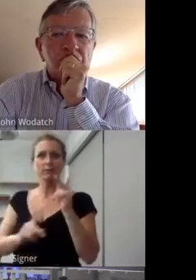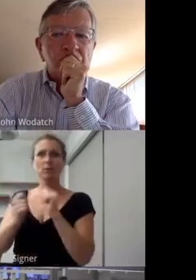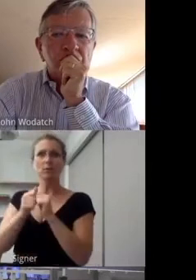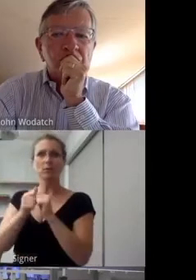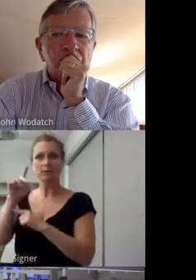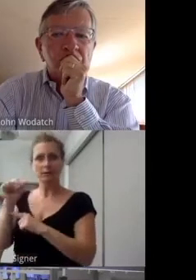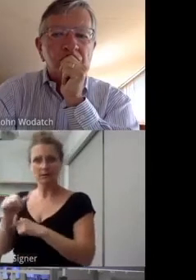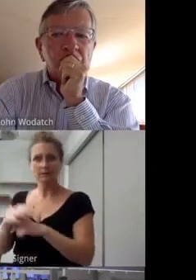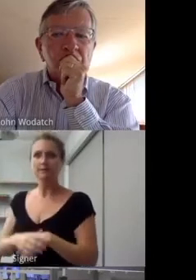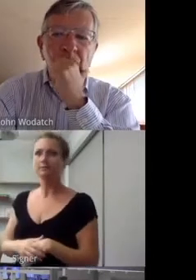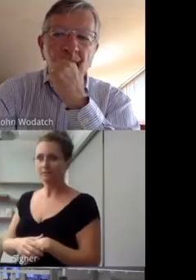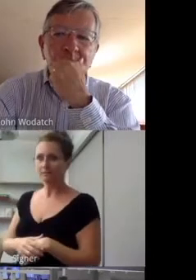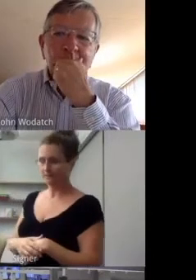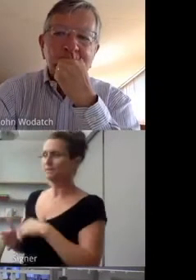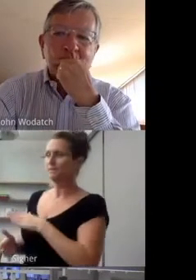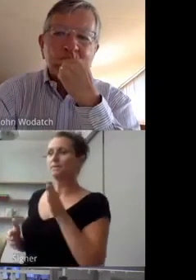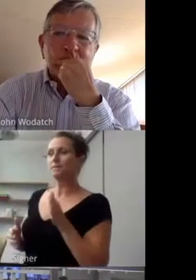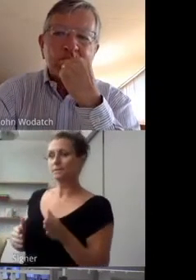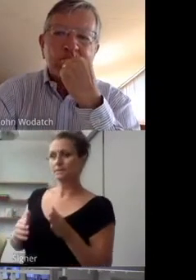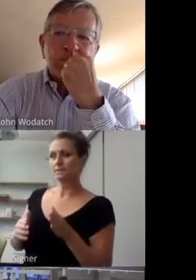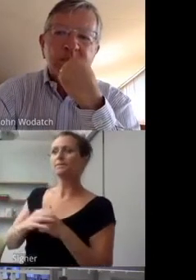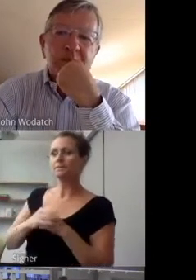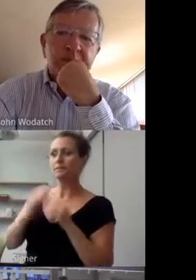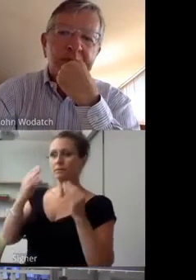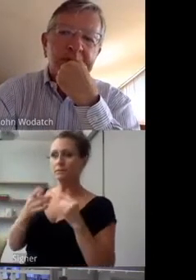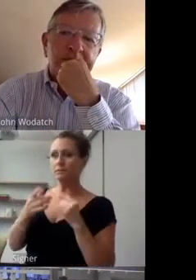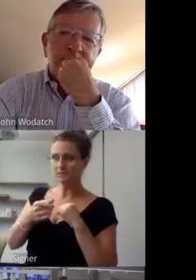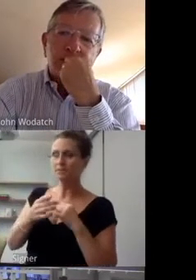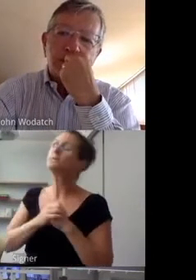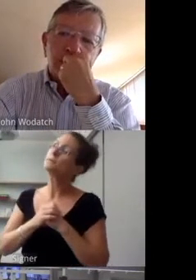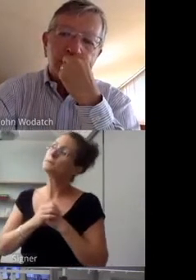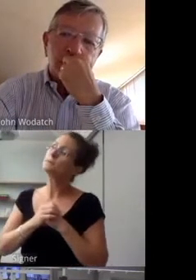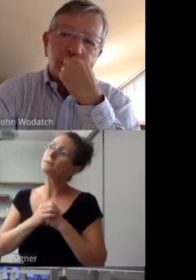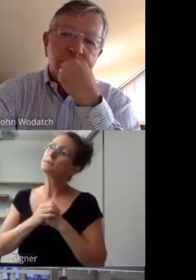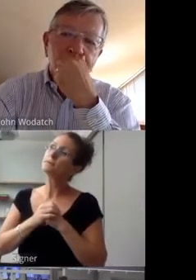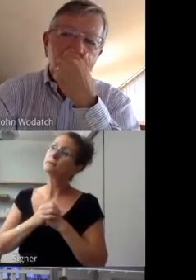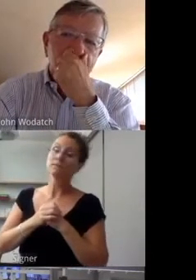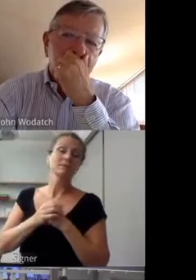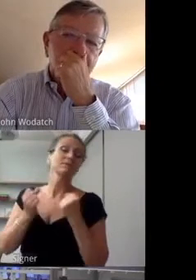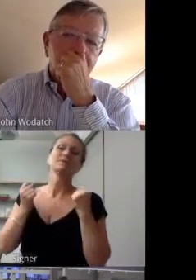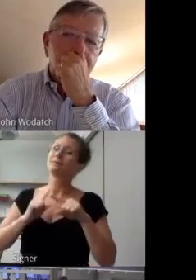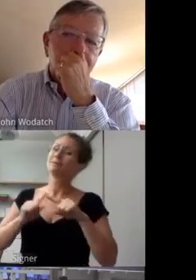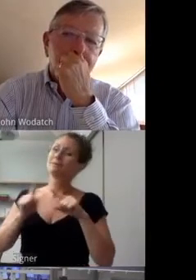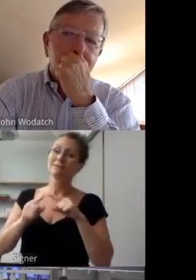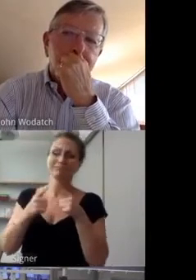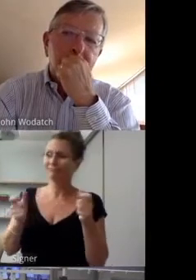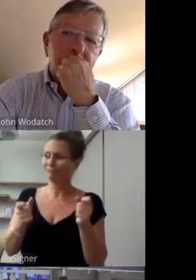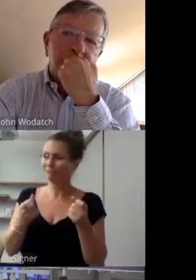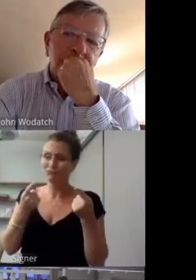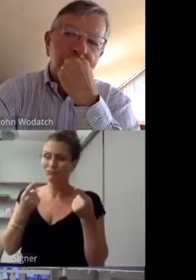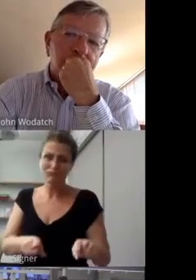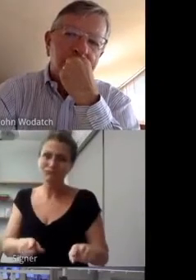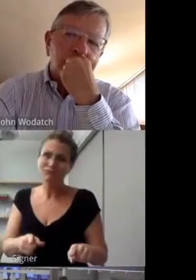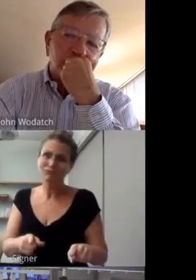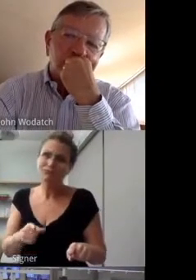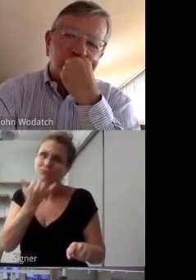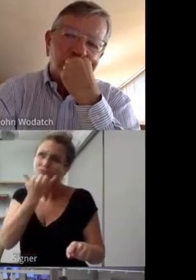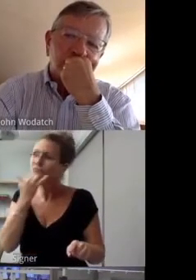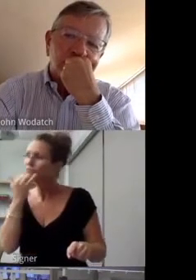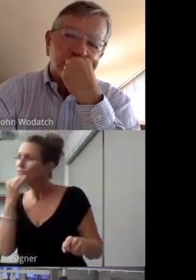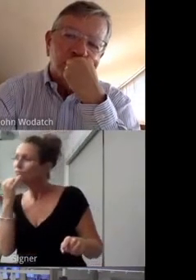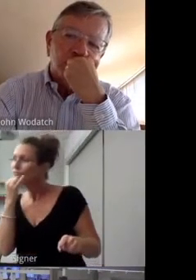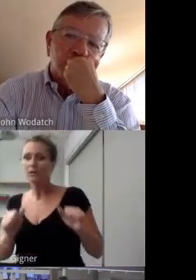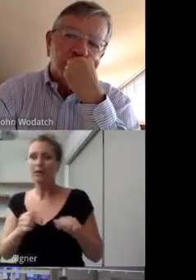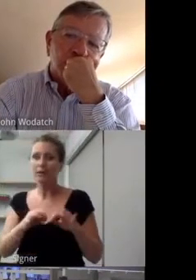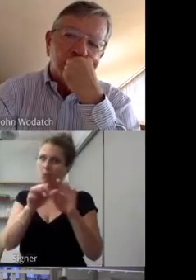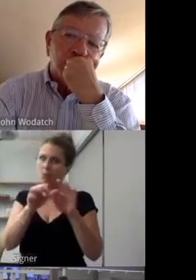legal definition domain, there are various pitfalls and traps that is very important to avoid. And I want to make